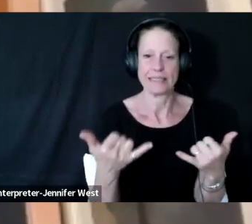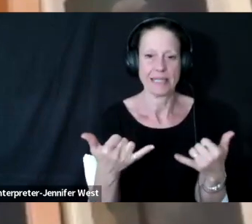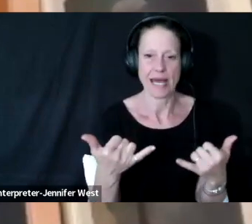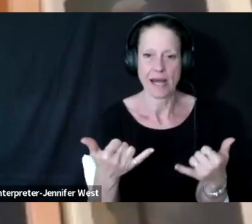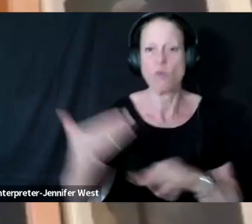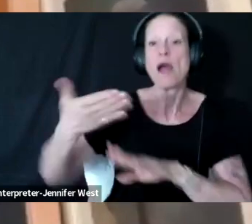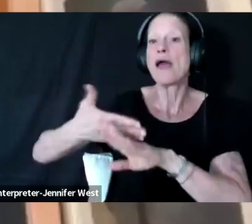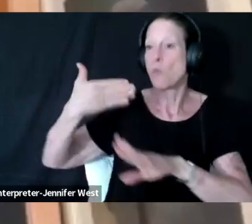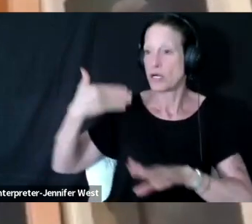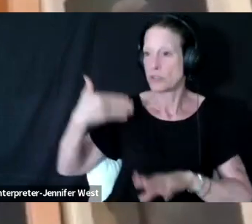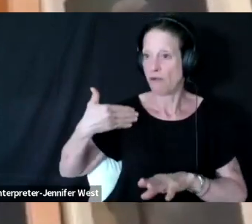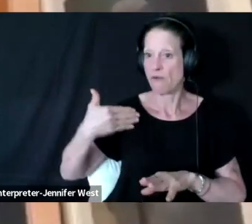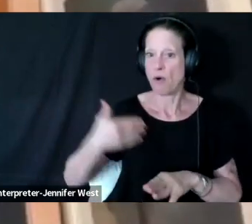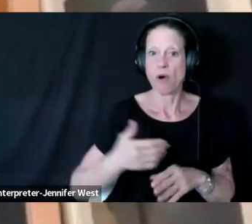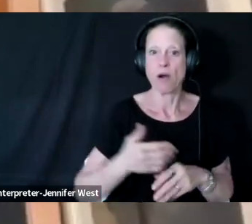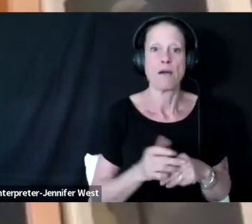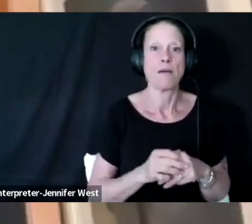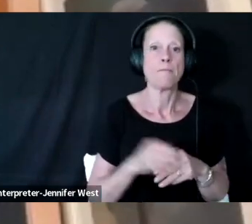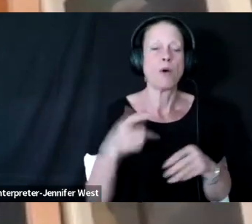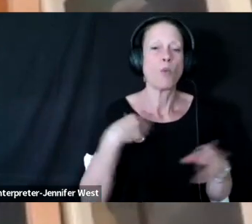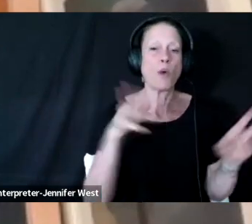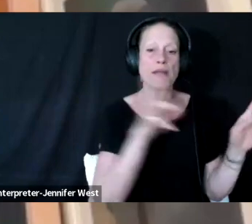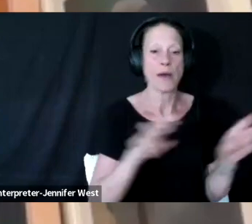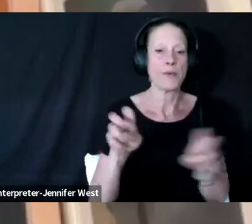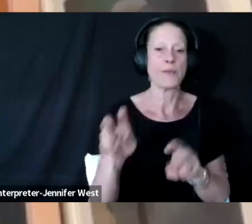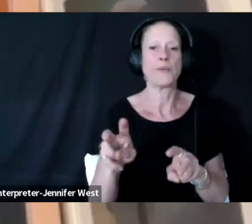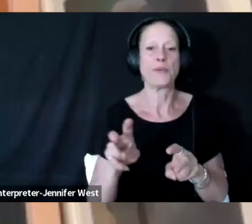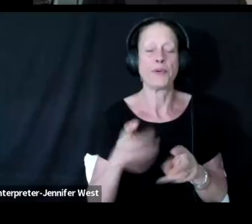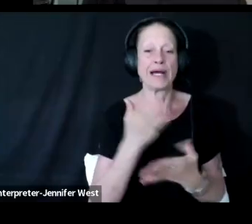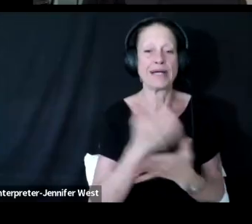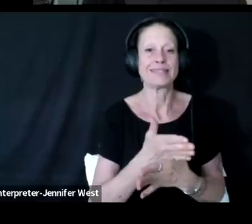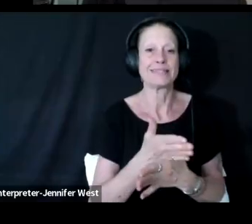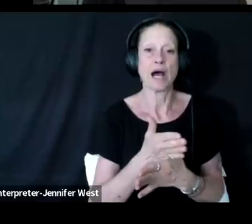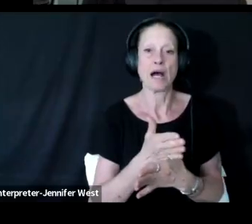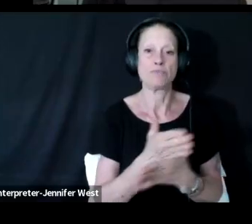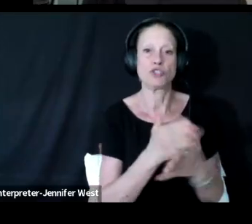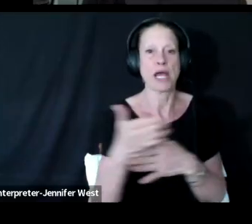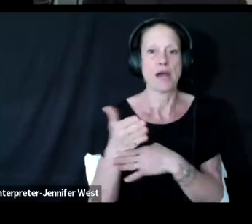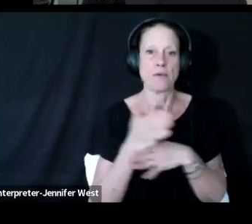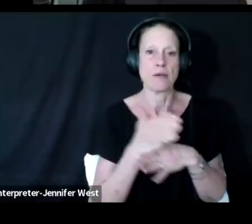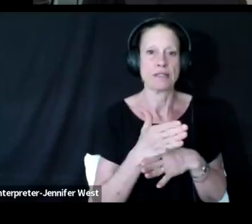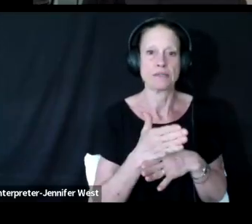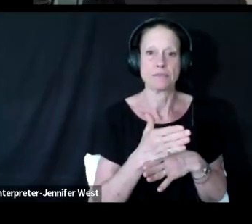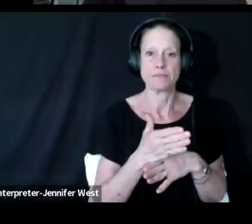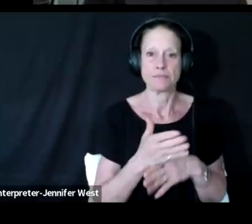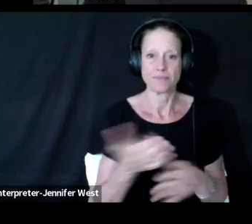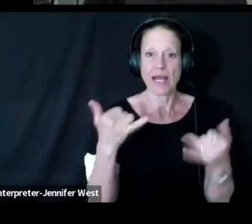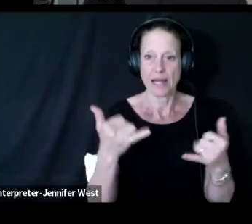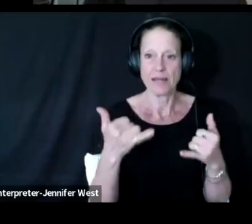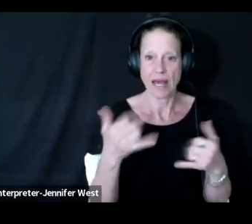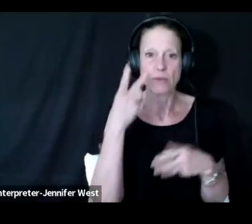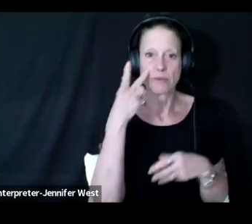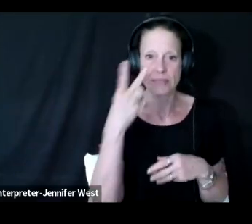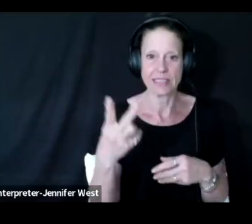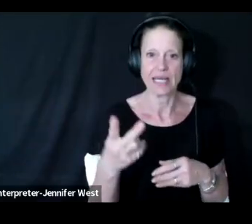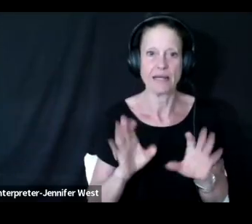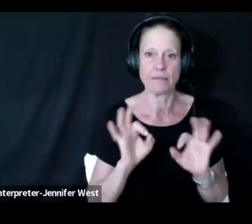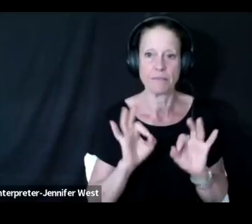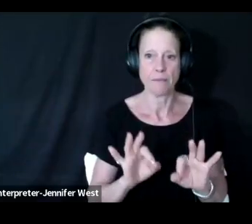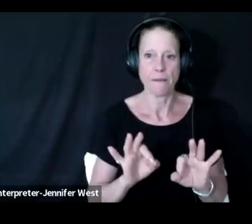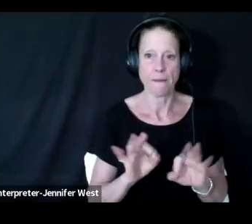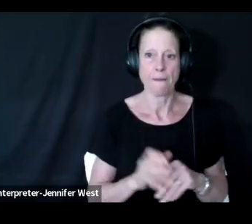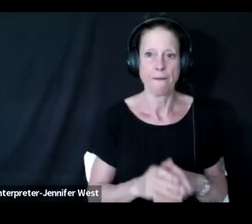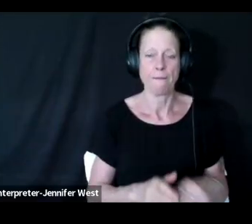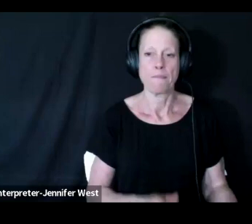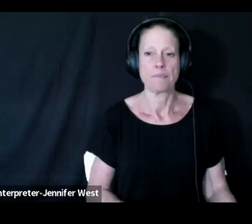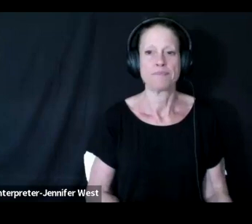yeah. For some reason, when I went to that, it stopped sharing. Let me go ahead and do that. Okay, how about now? Okay, You're I back. think we're Yep. good share.